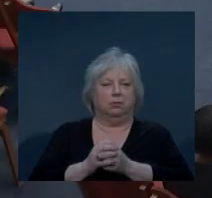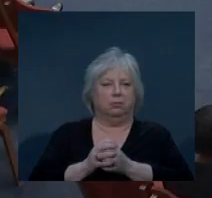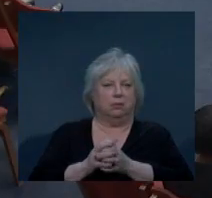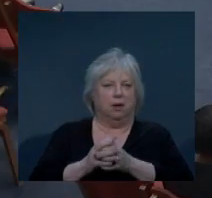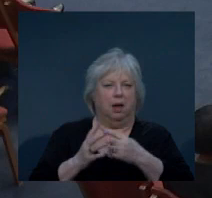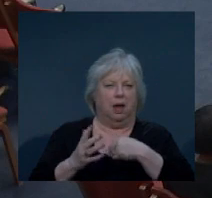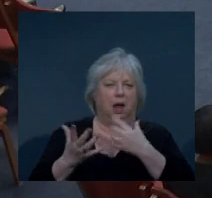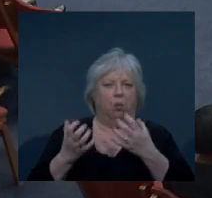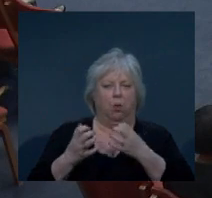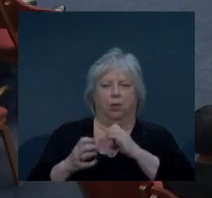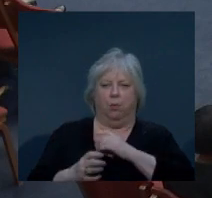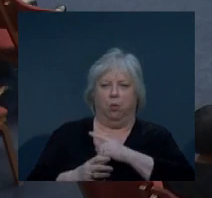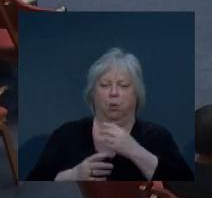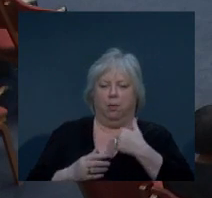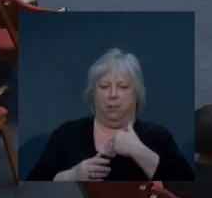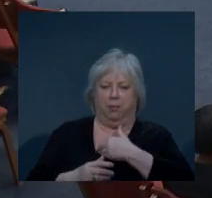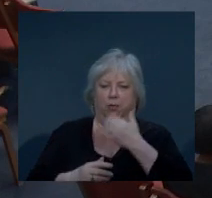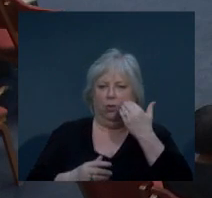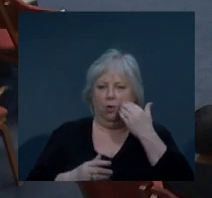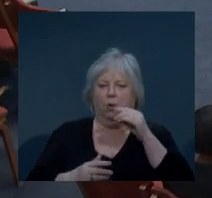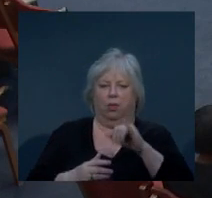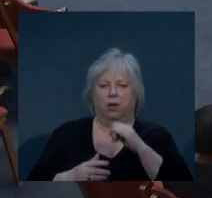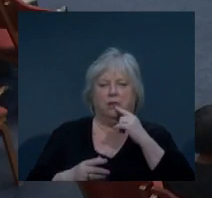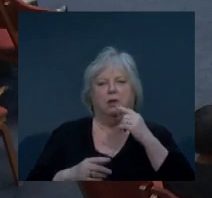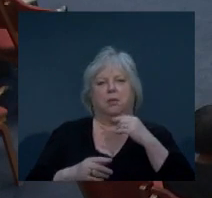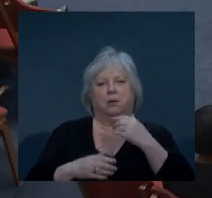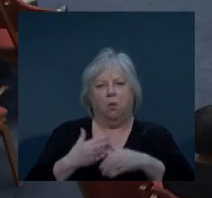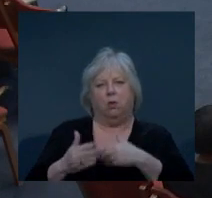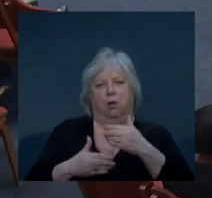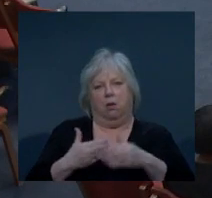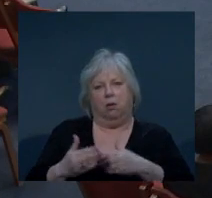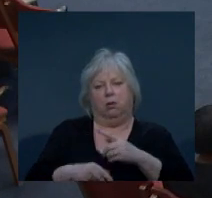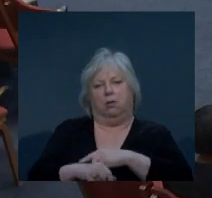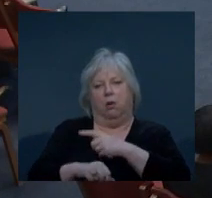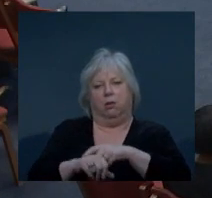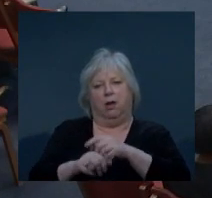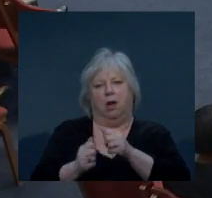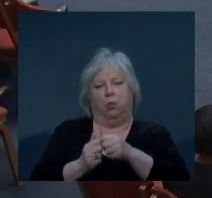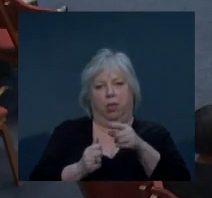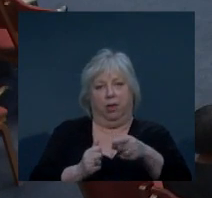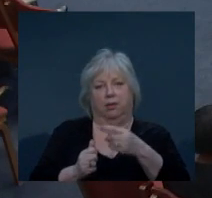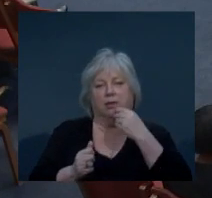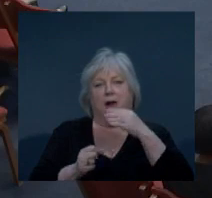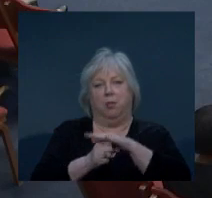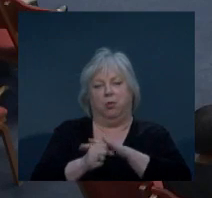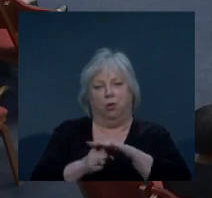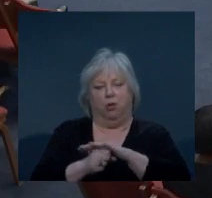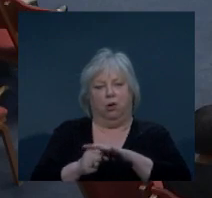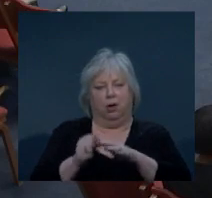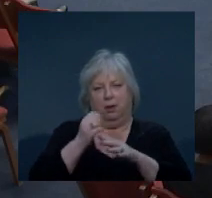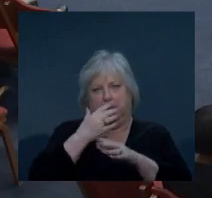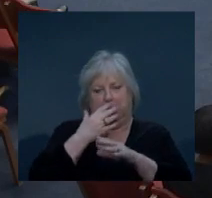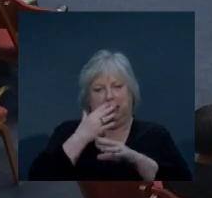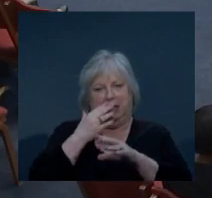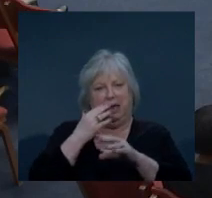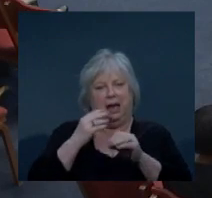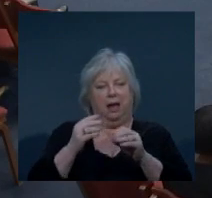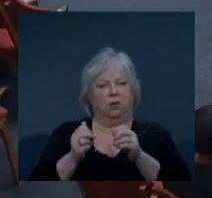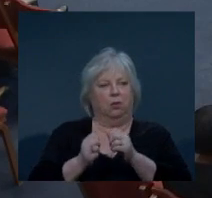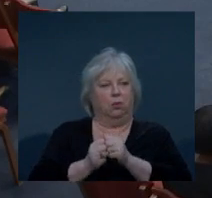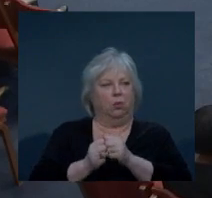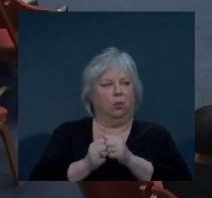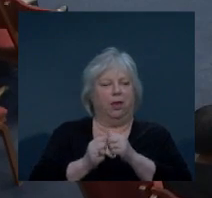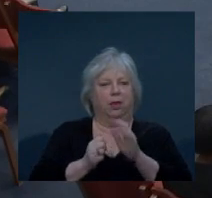And I just wanted the board members to know that this has been going on a long time with this neighborhood, and that and with